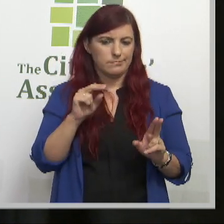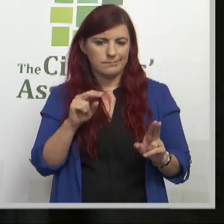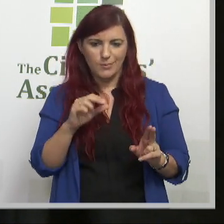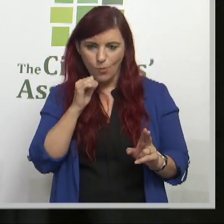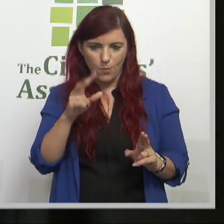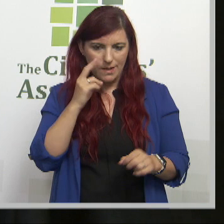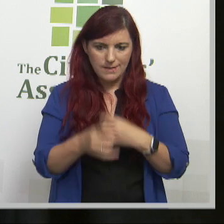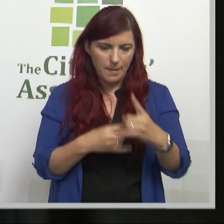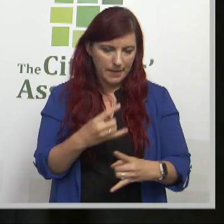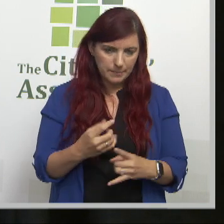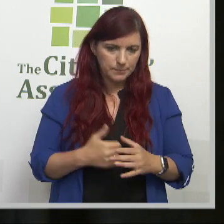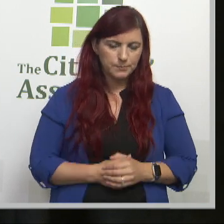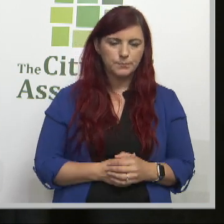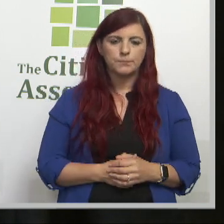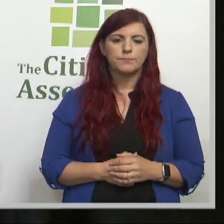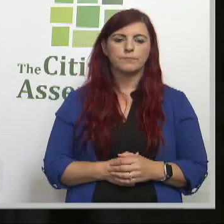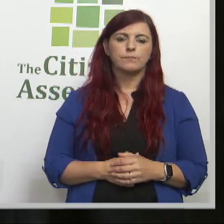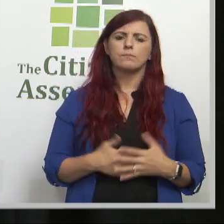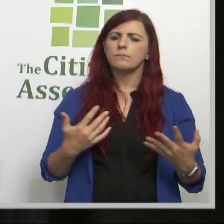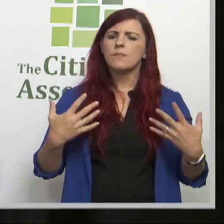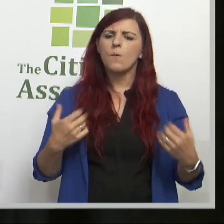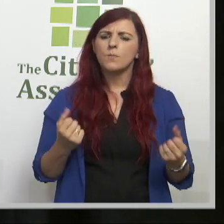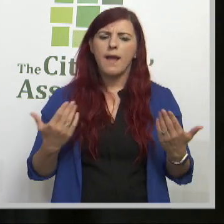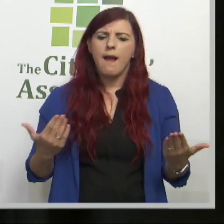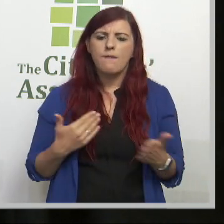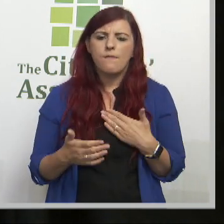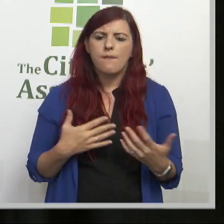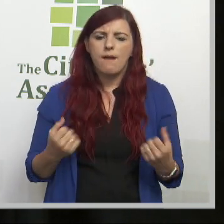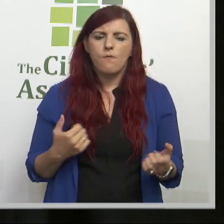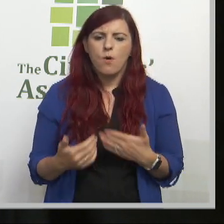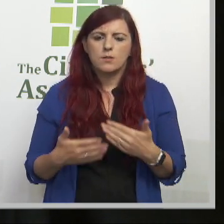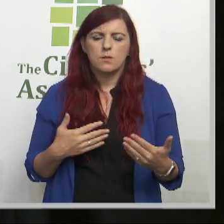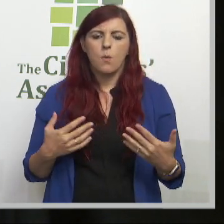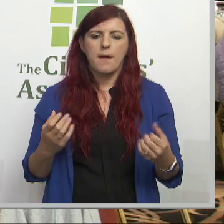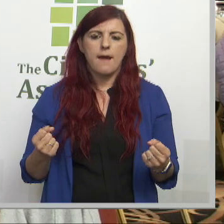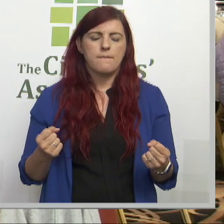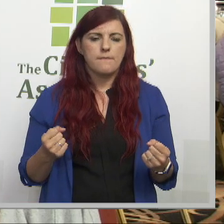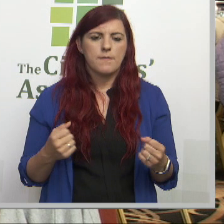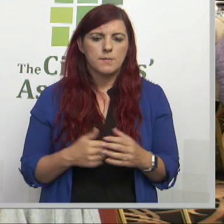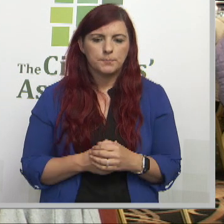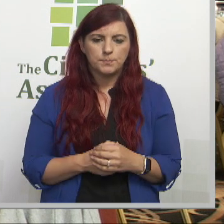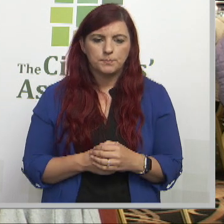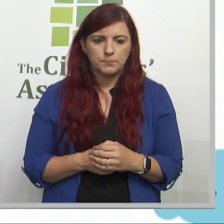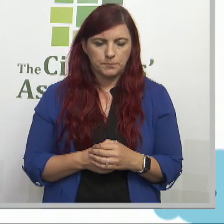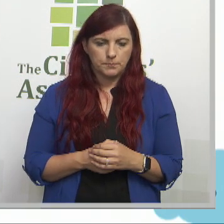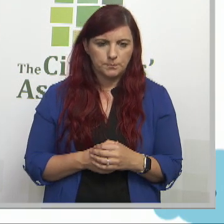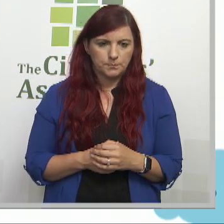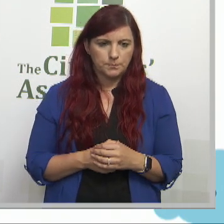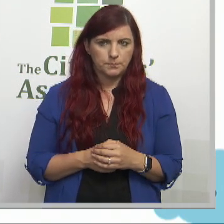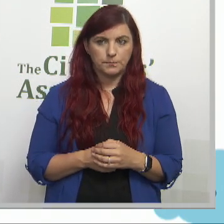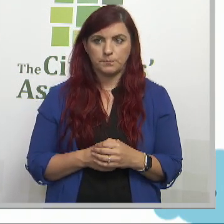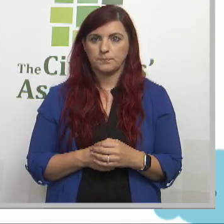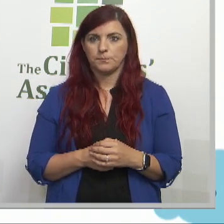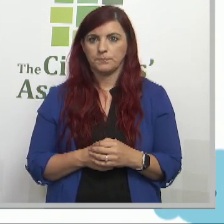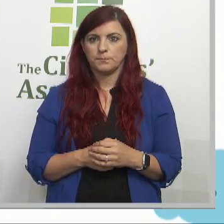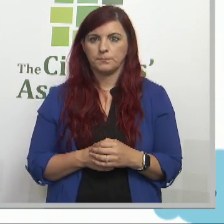that. So what do we have next? Well, we have the police, the rules. Or I